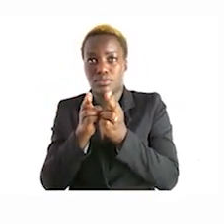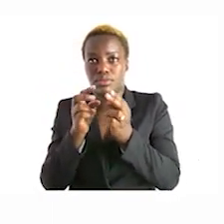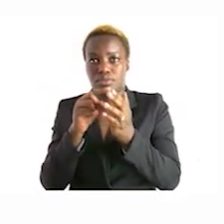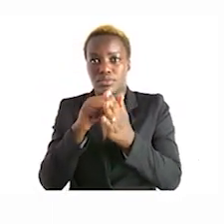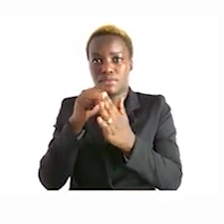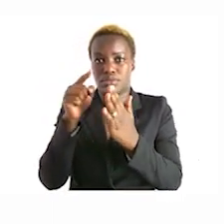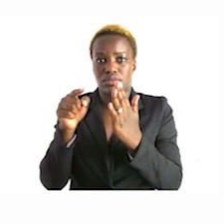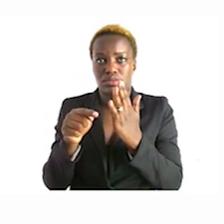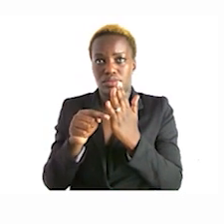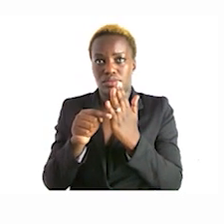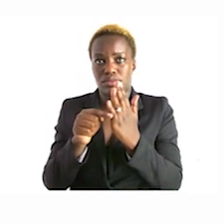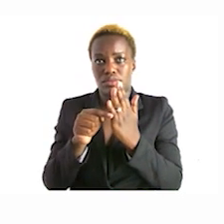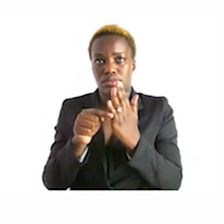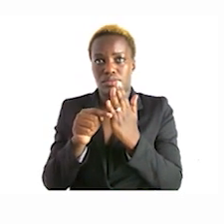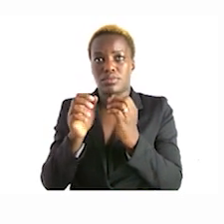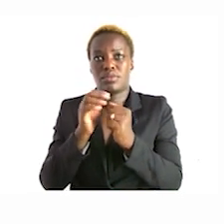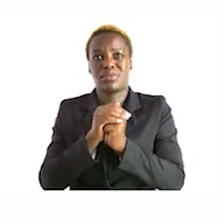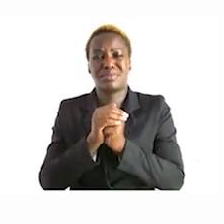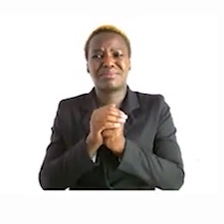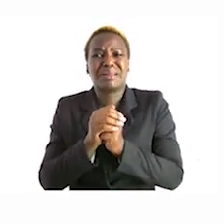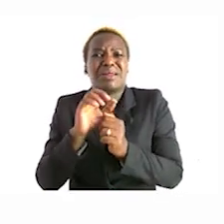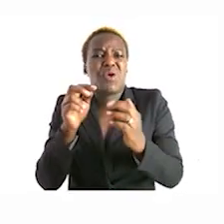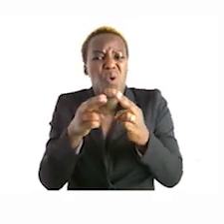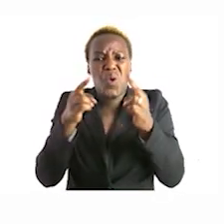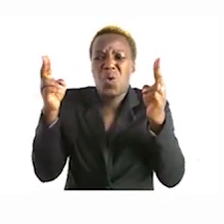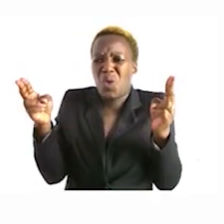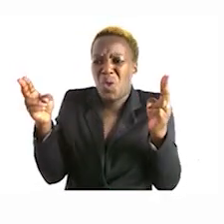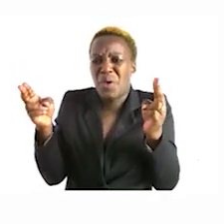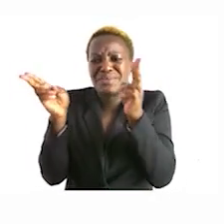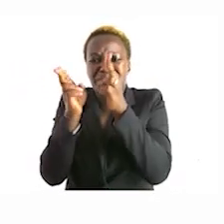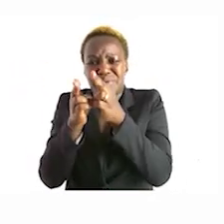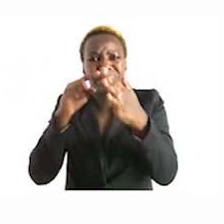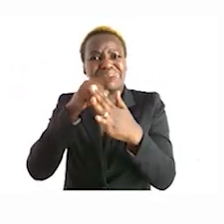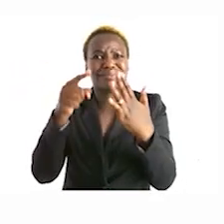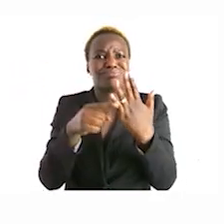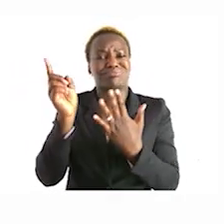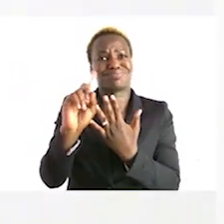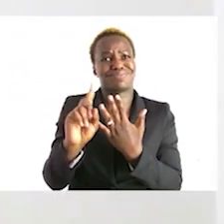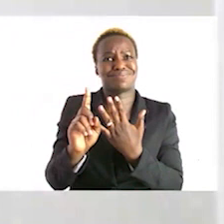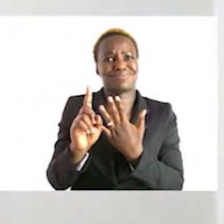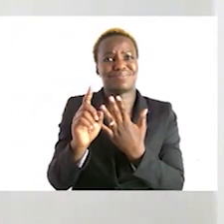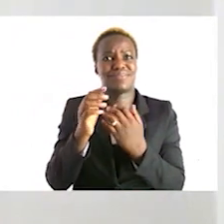with blue. But what are long and short vowels? Let me quickly explain it to you.